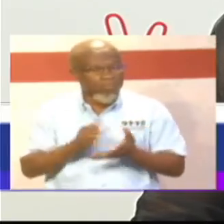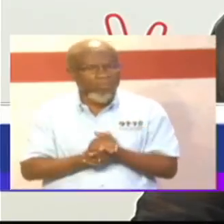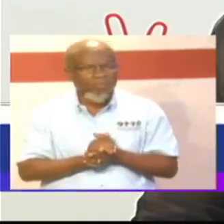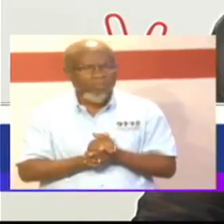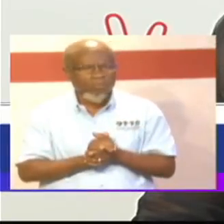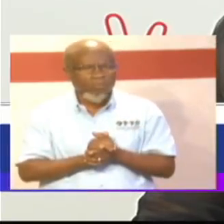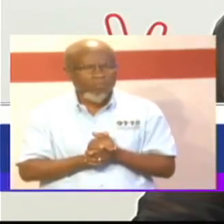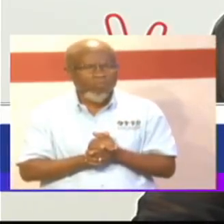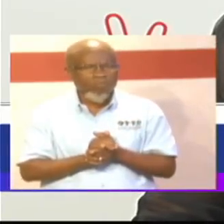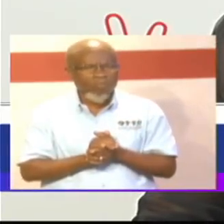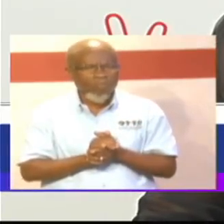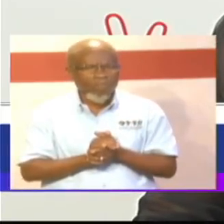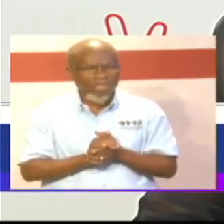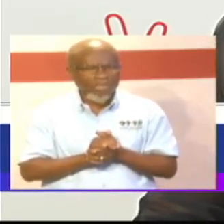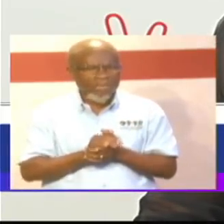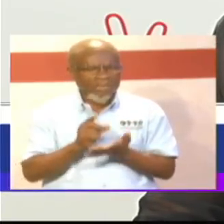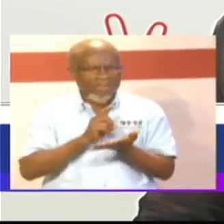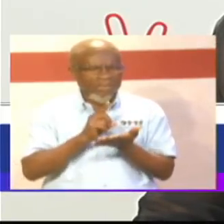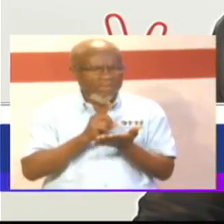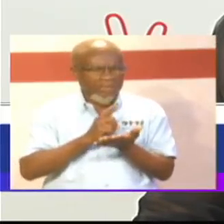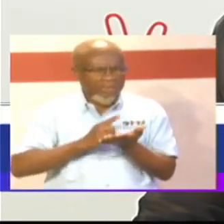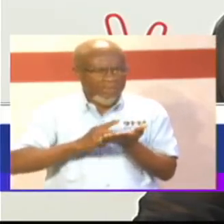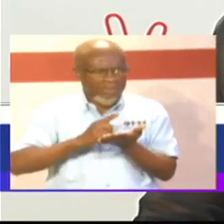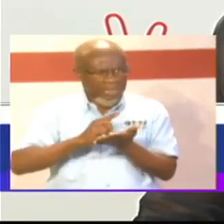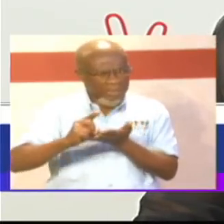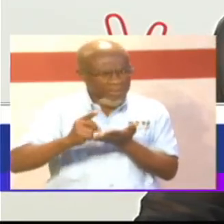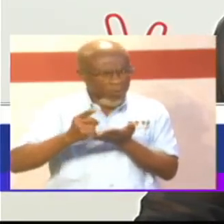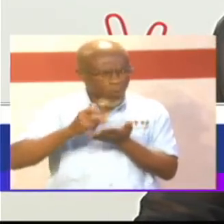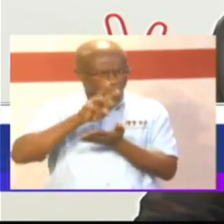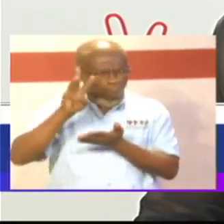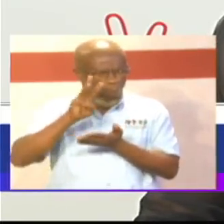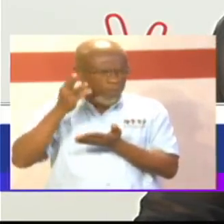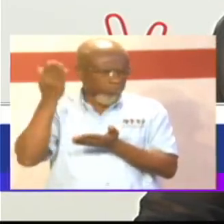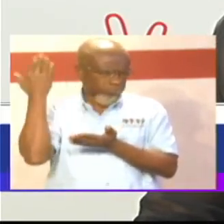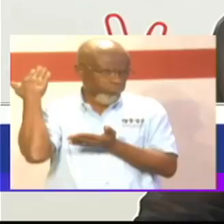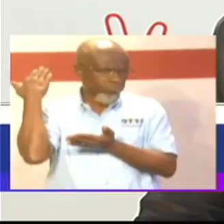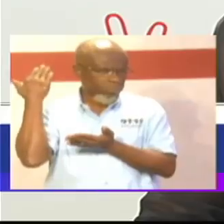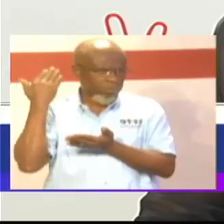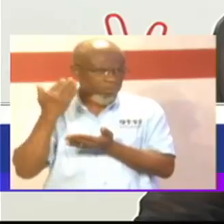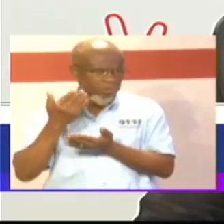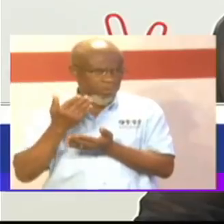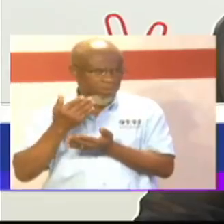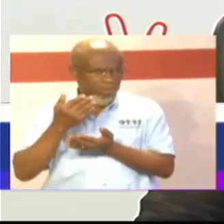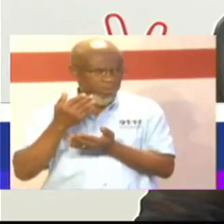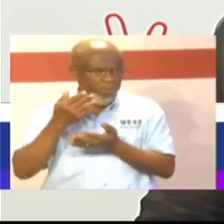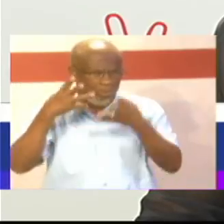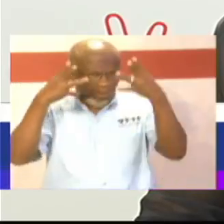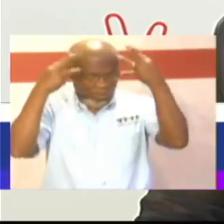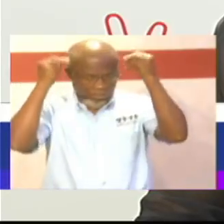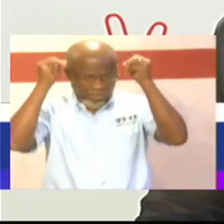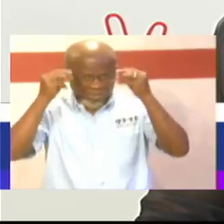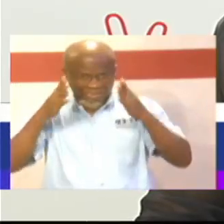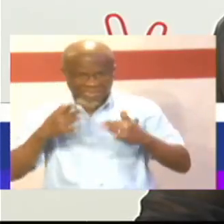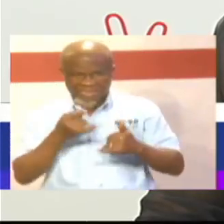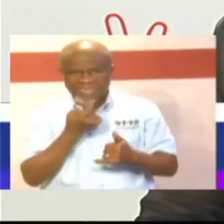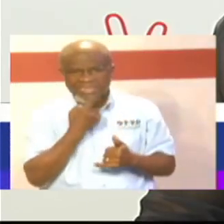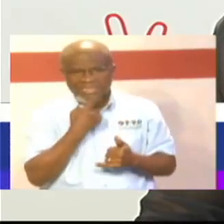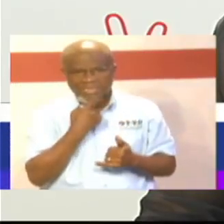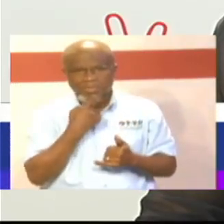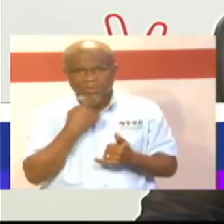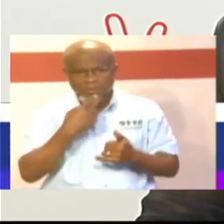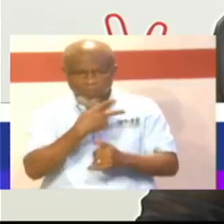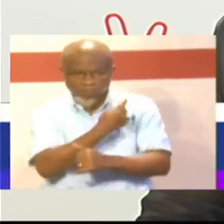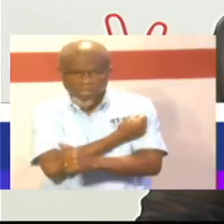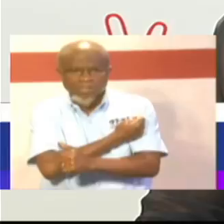At last Wednesday's press conference, the Honorable Minister would have stated that vaccination